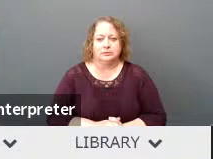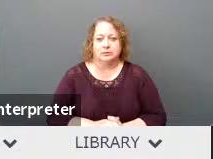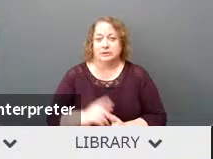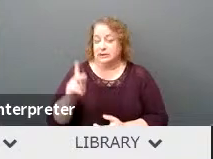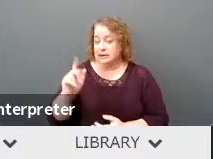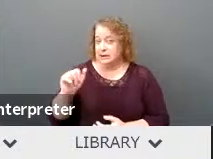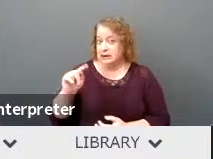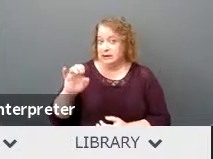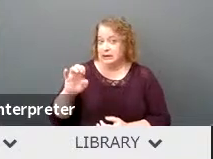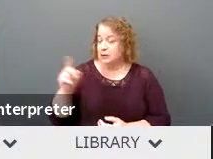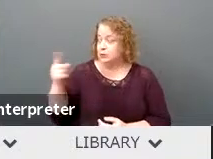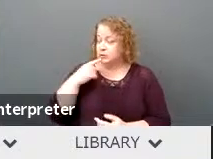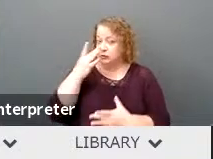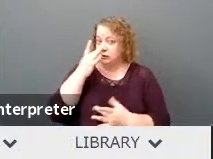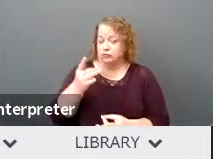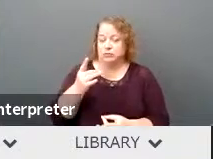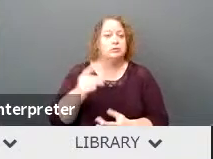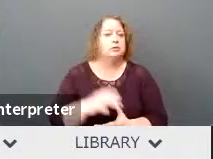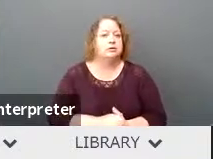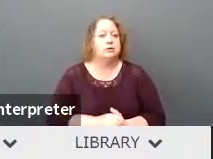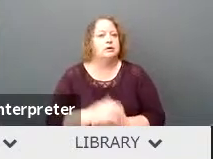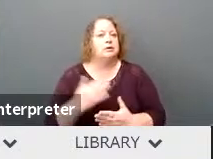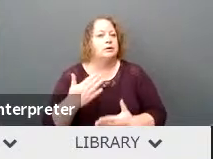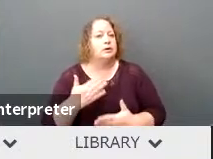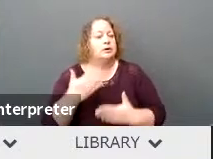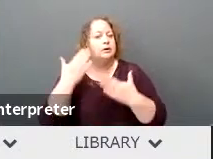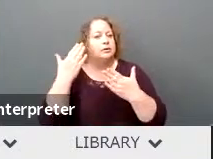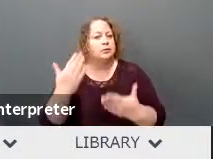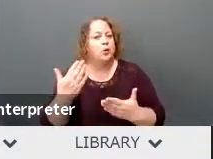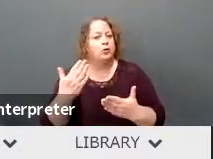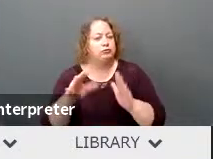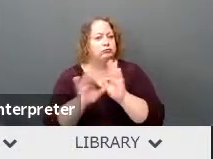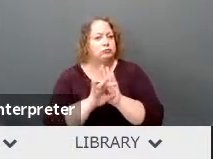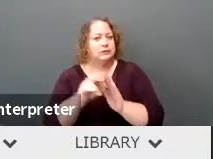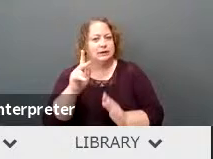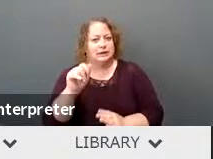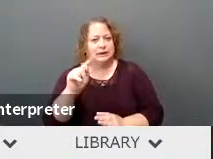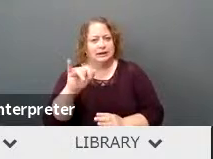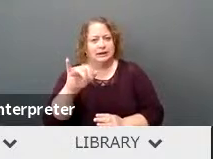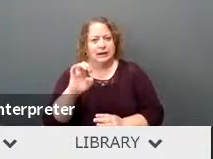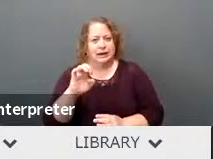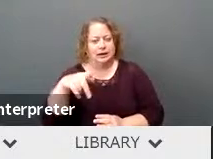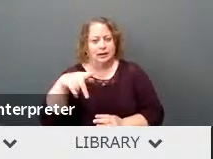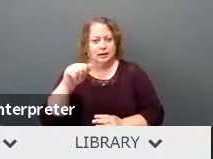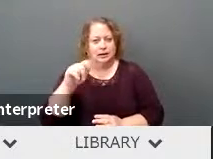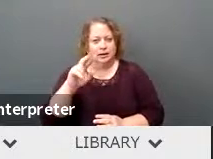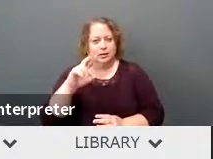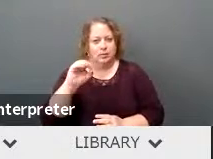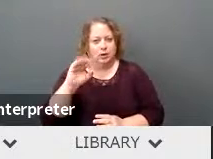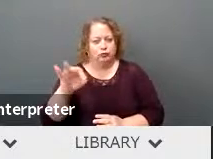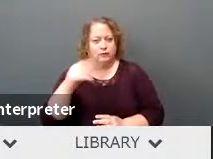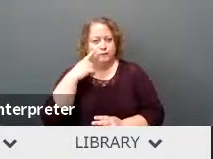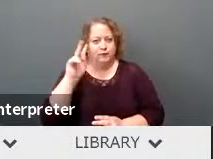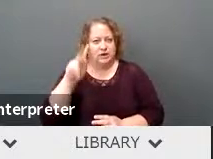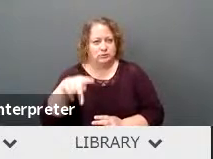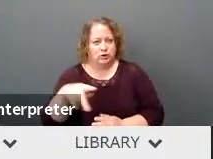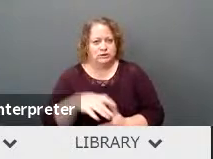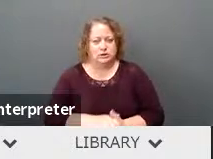Katie, you said you were interested? Yeah. Motion to nominate Katie Patras for vice president.